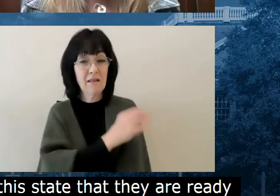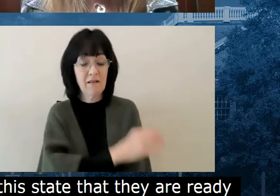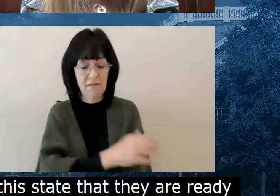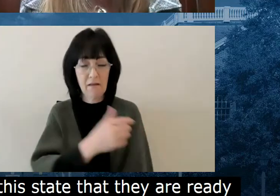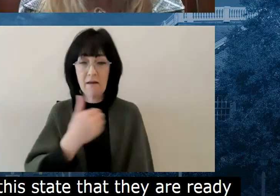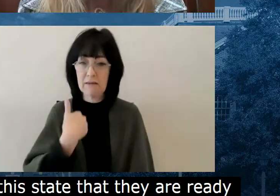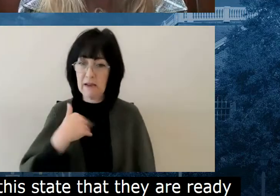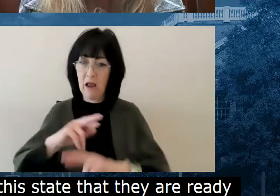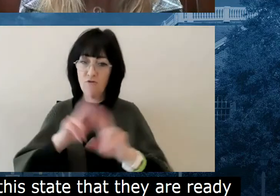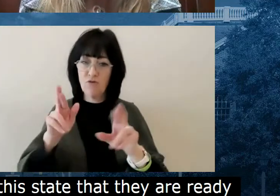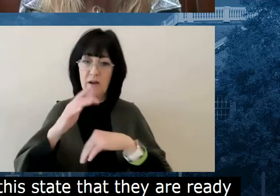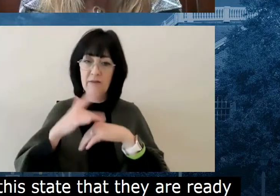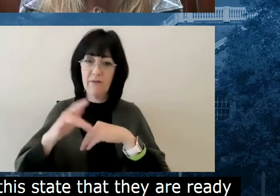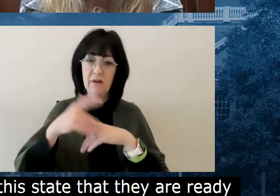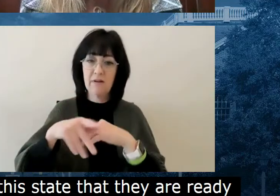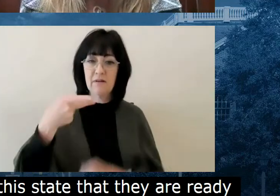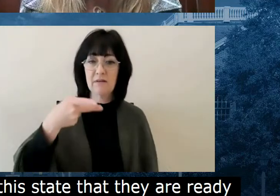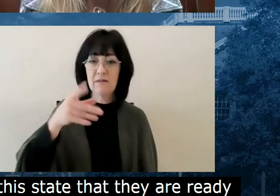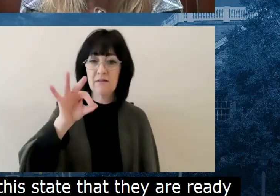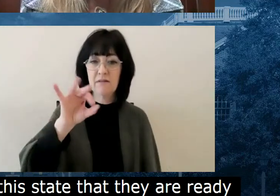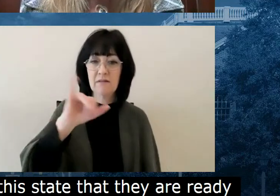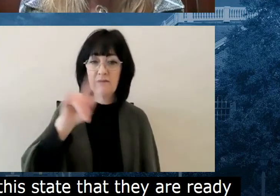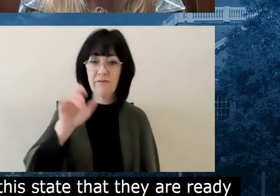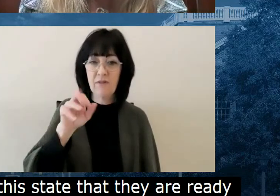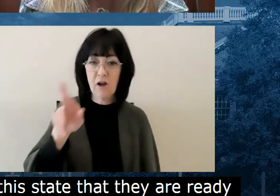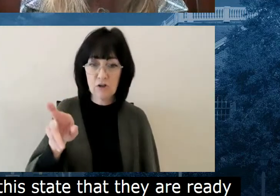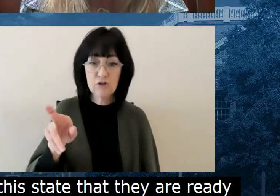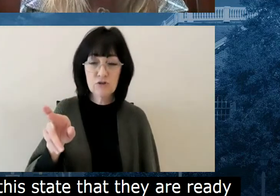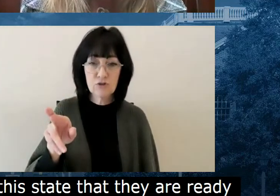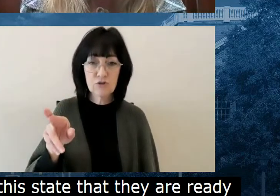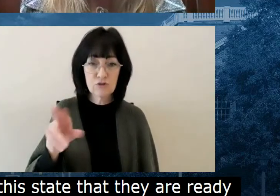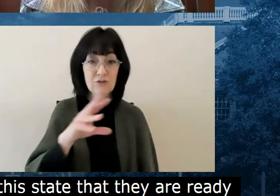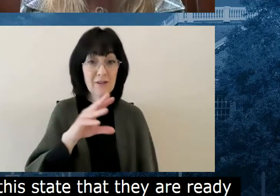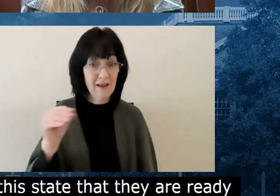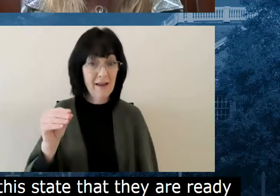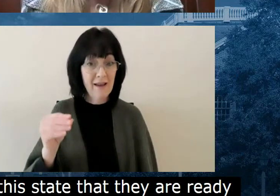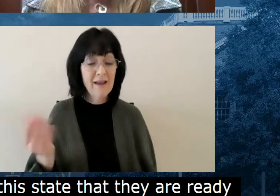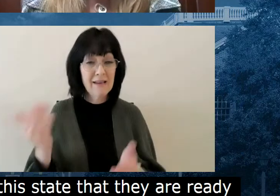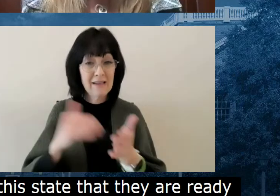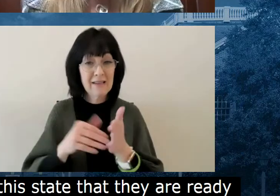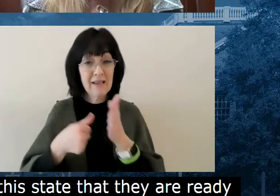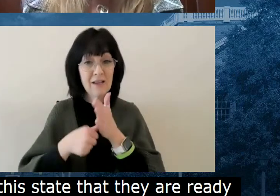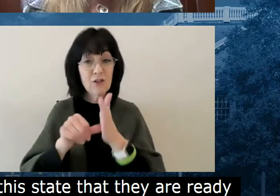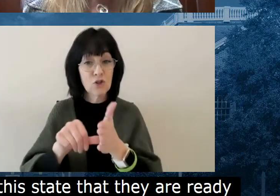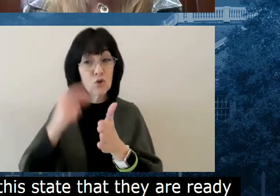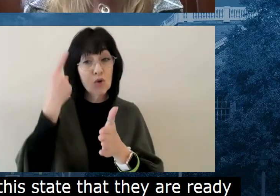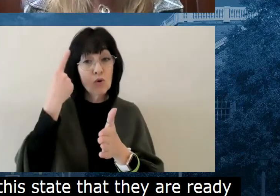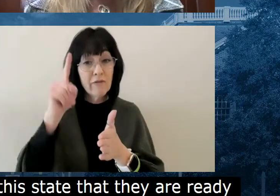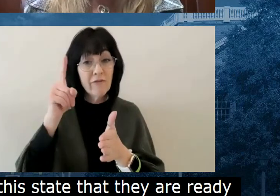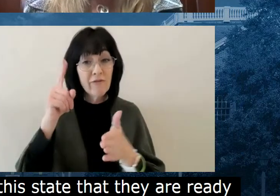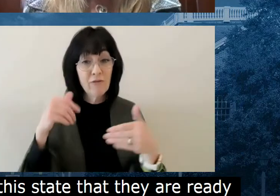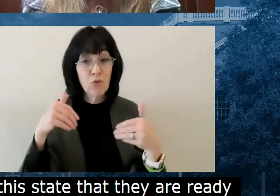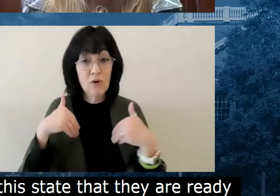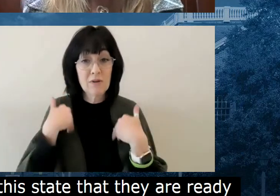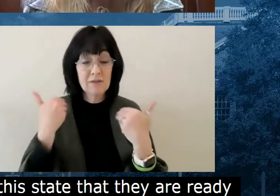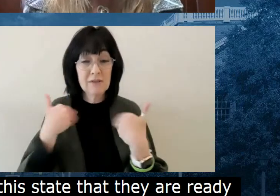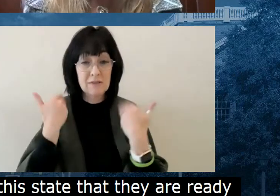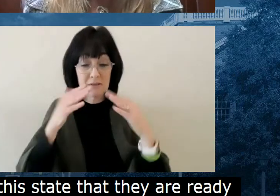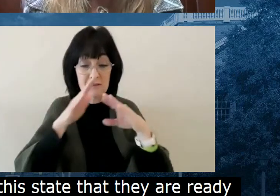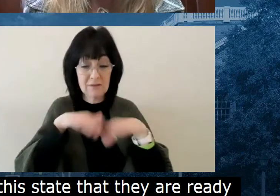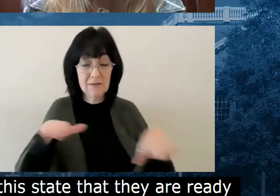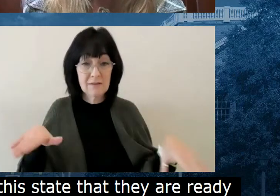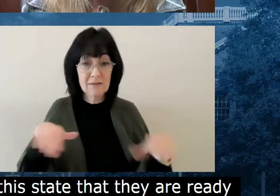I probably should take this moment to again reemphasize for the pediatric population at this point in time, anybody